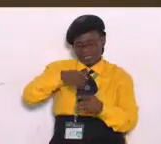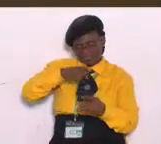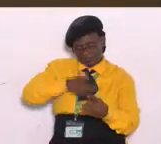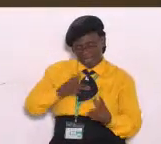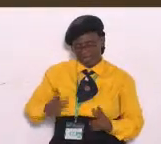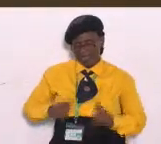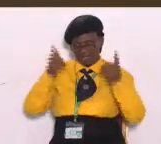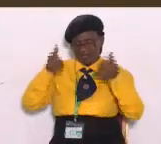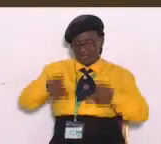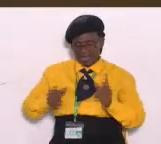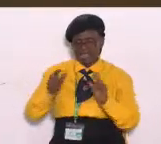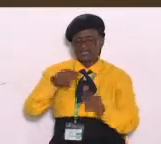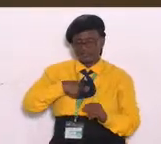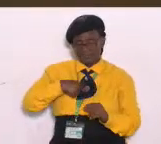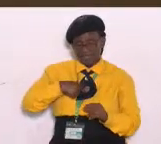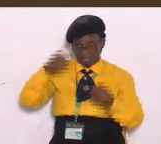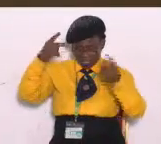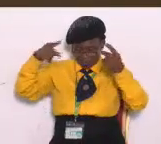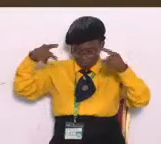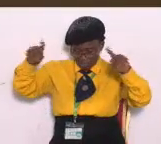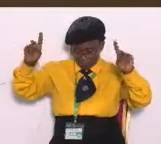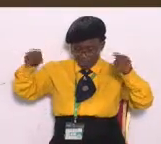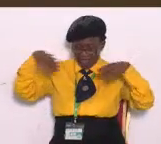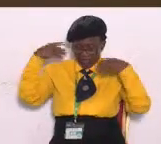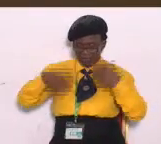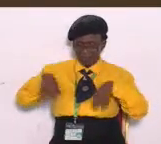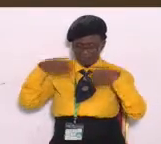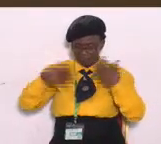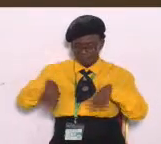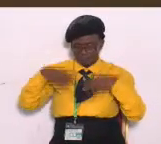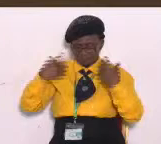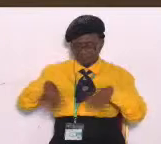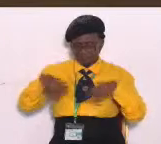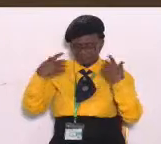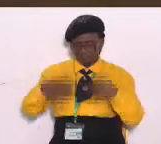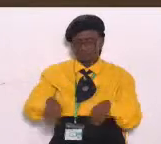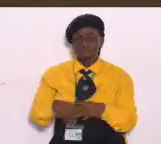Let me prosper tremendously.